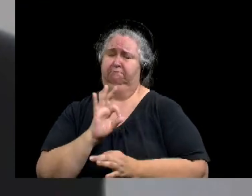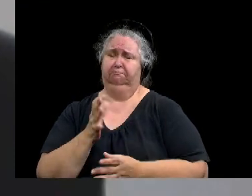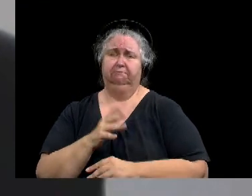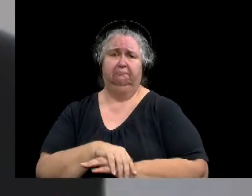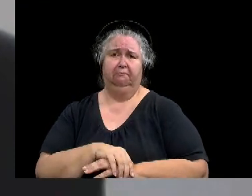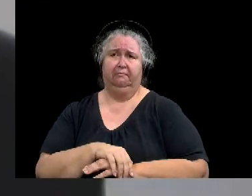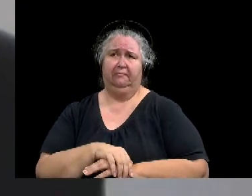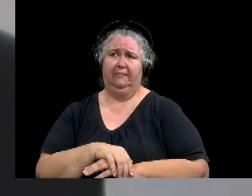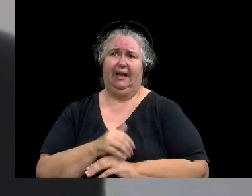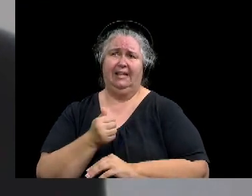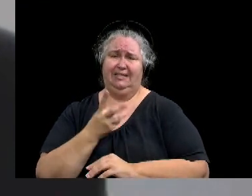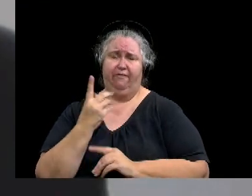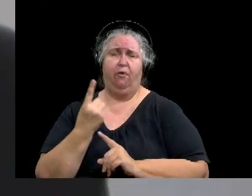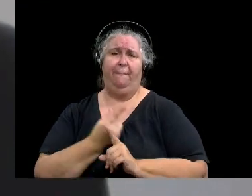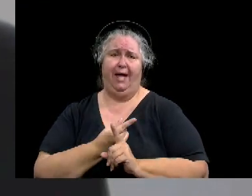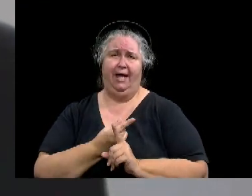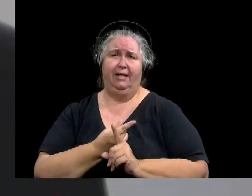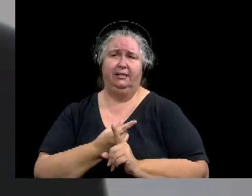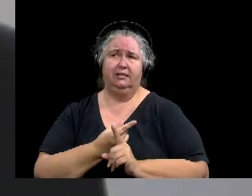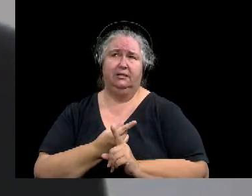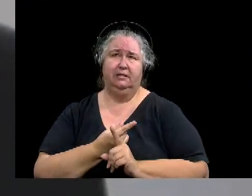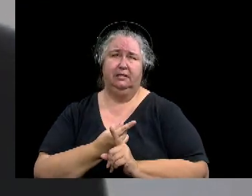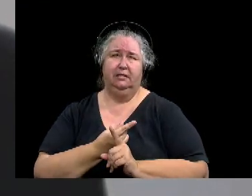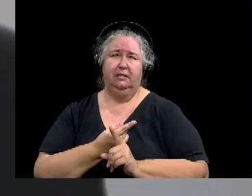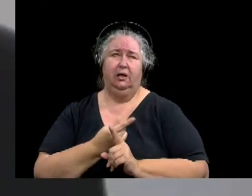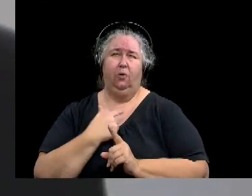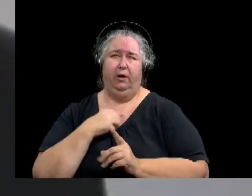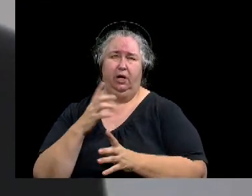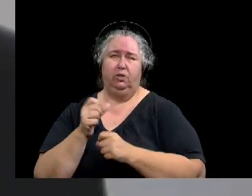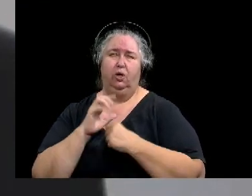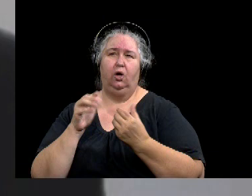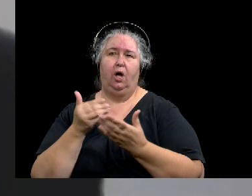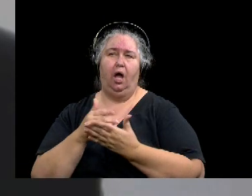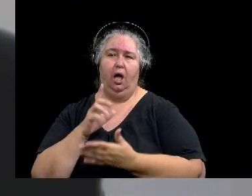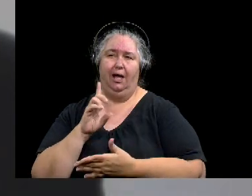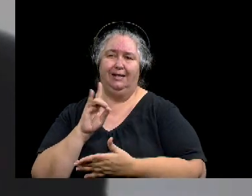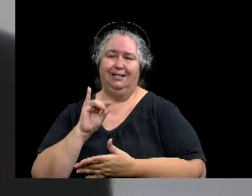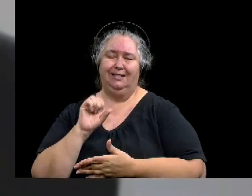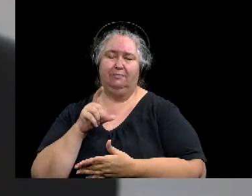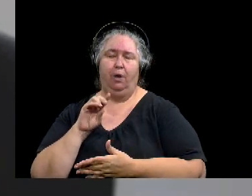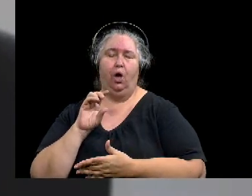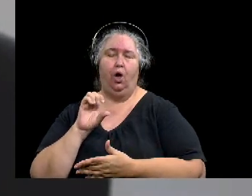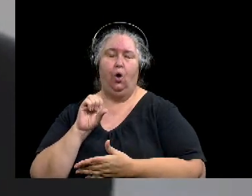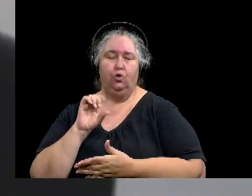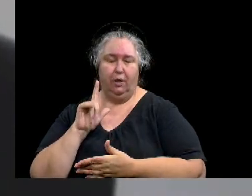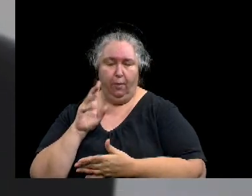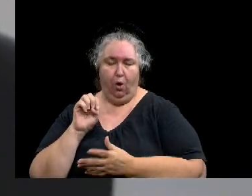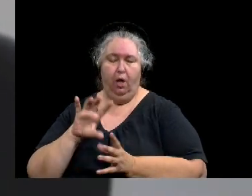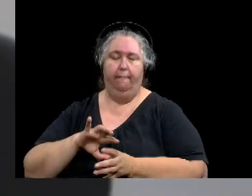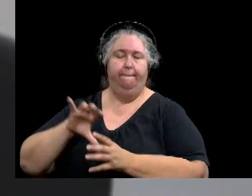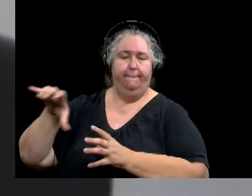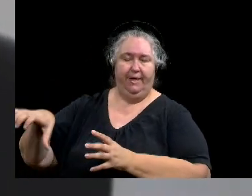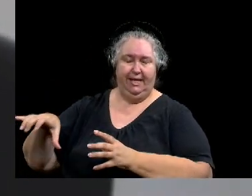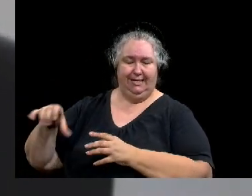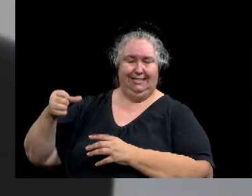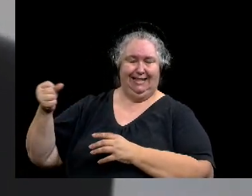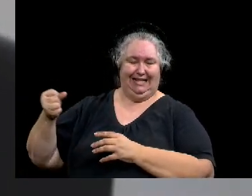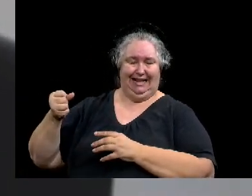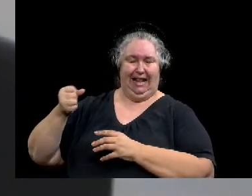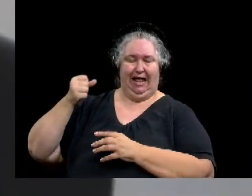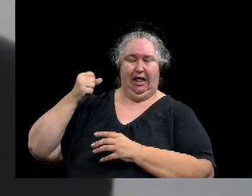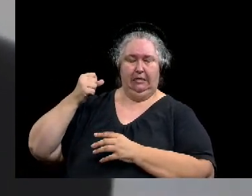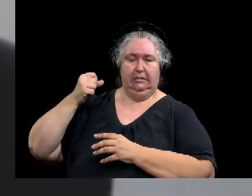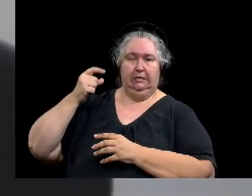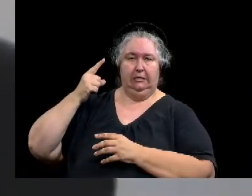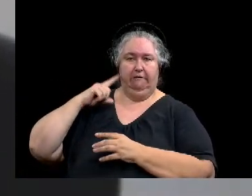Several months into it, we took all of our disposable PPE and set it aside for a rainy day. And we